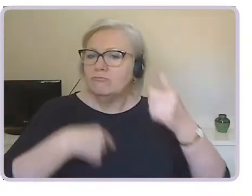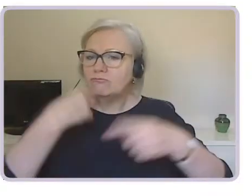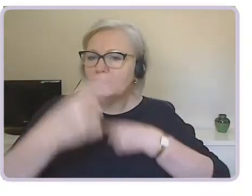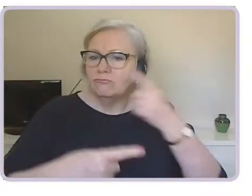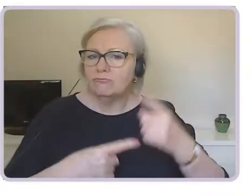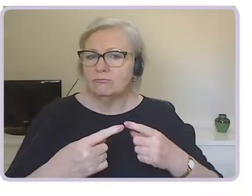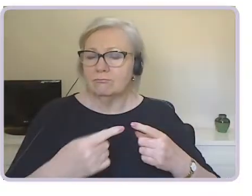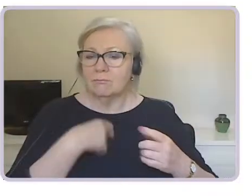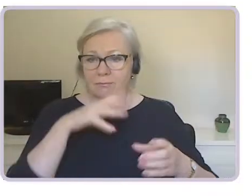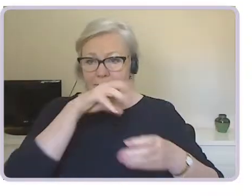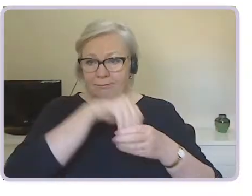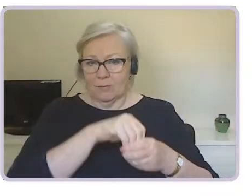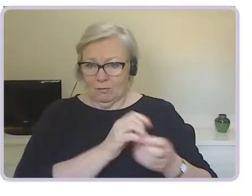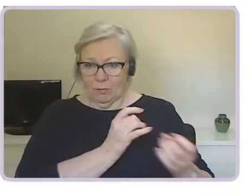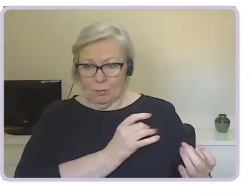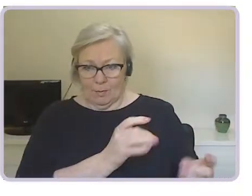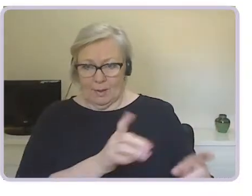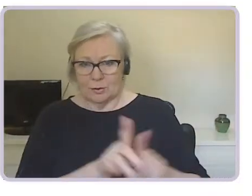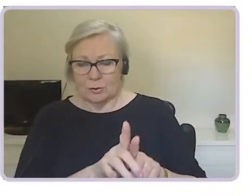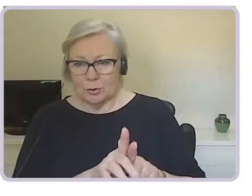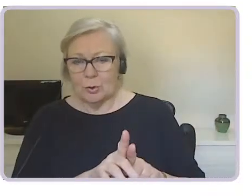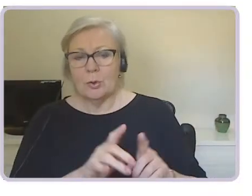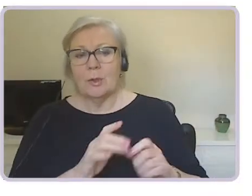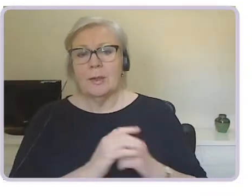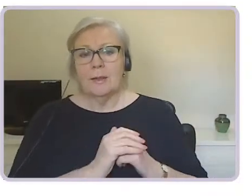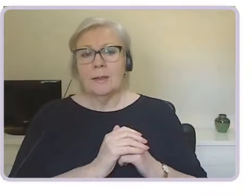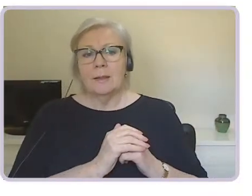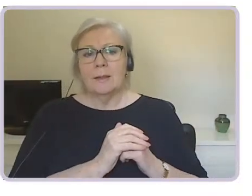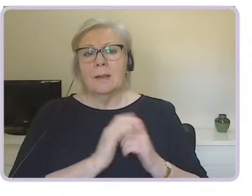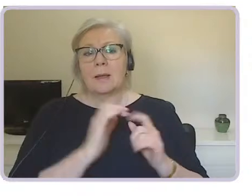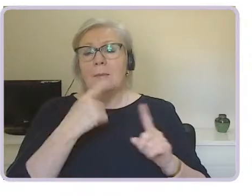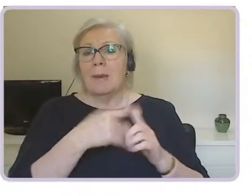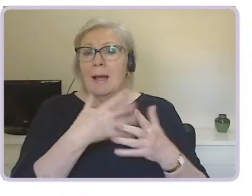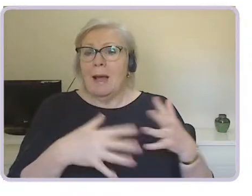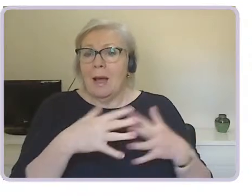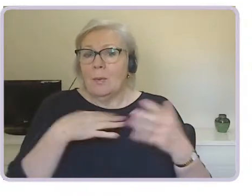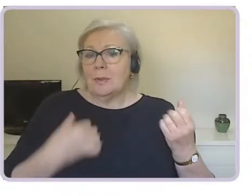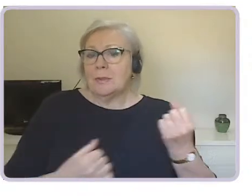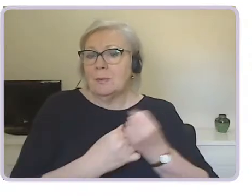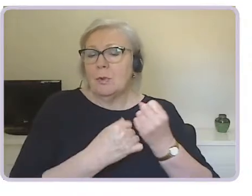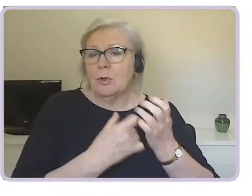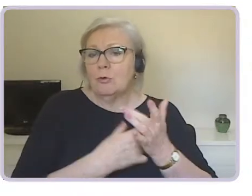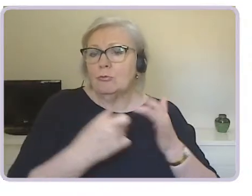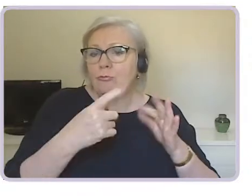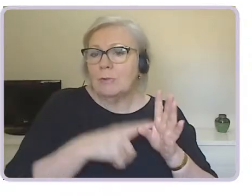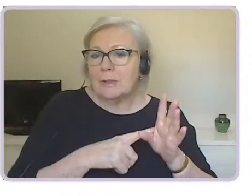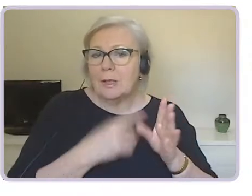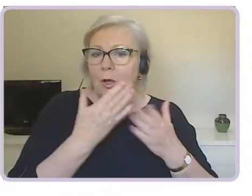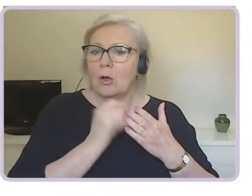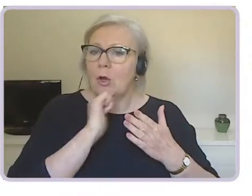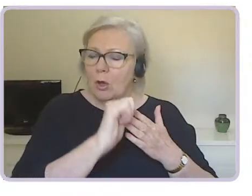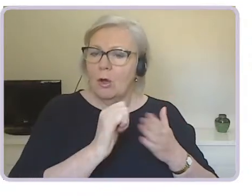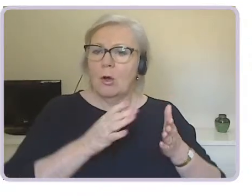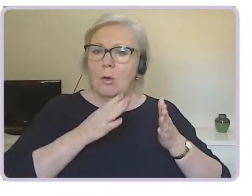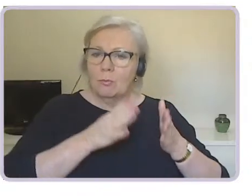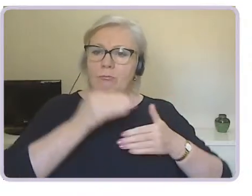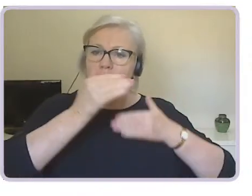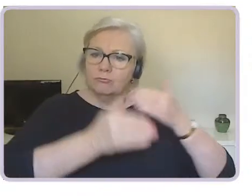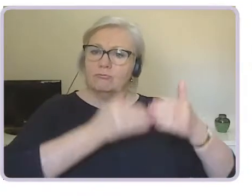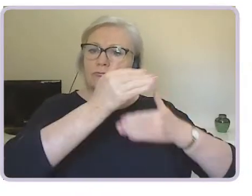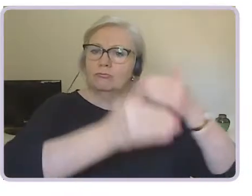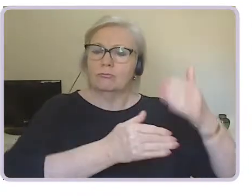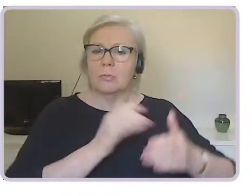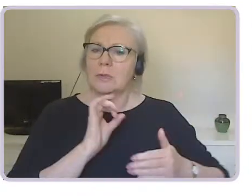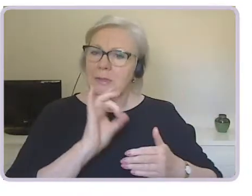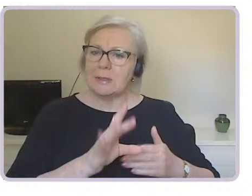planning process and some of the conversations that went into supporting Rikki to move along that trajectory of her own preparedness